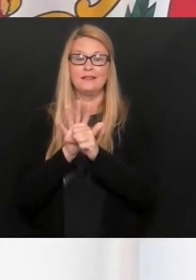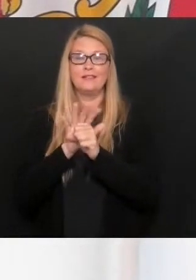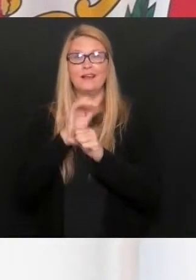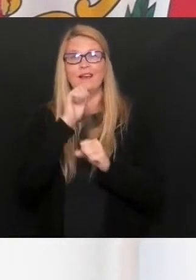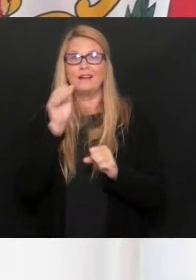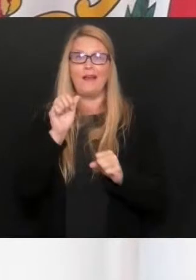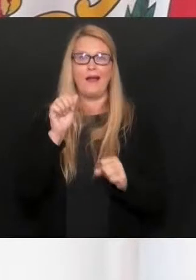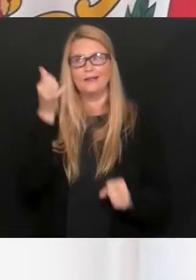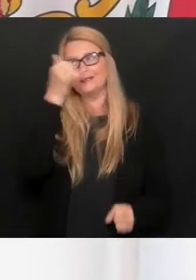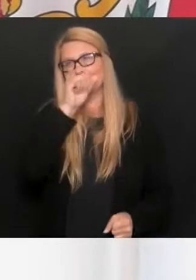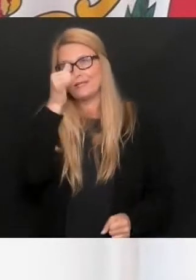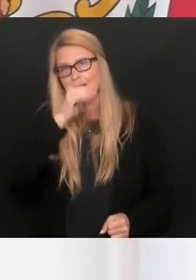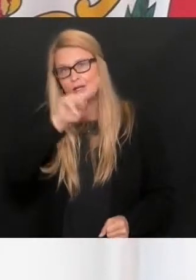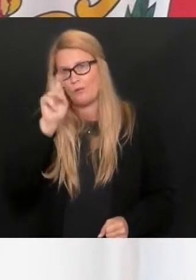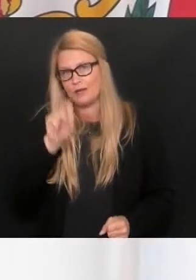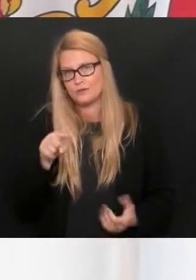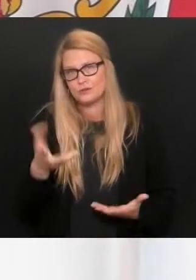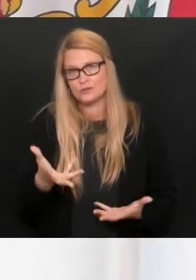goofball questions. But